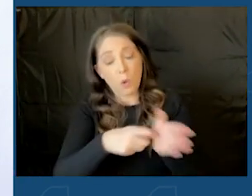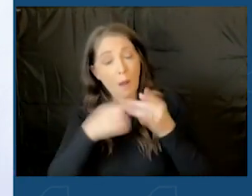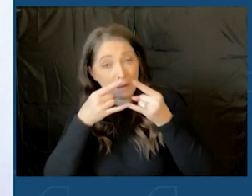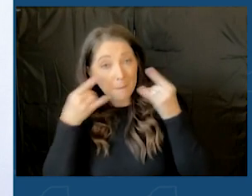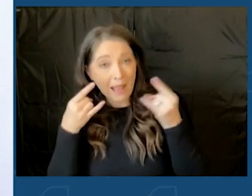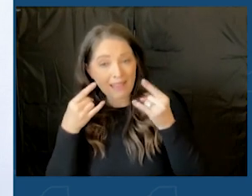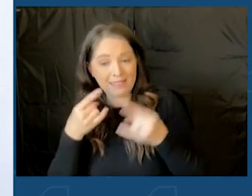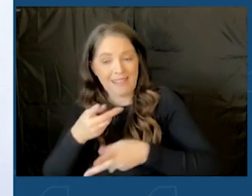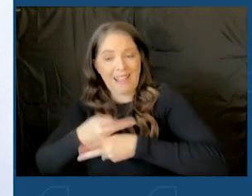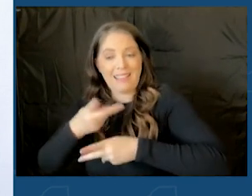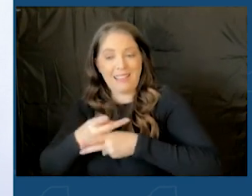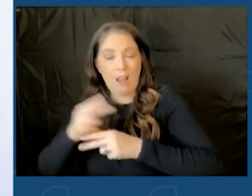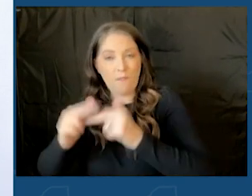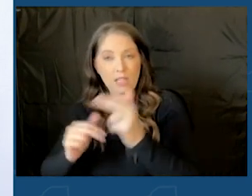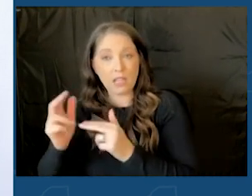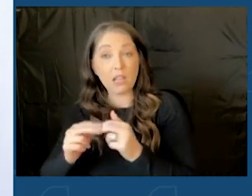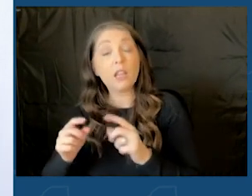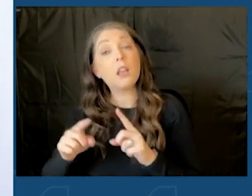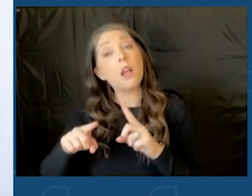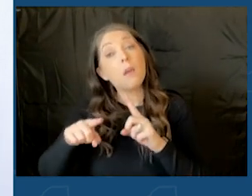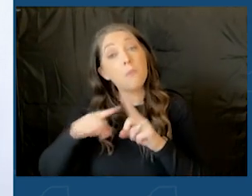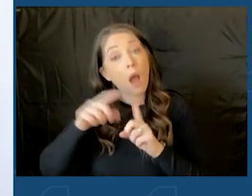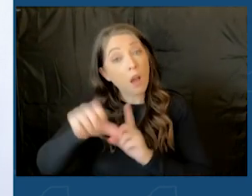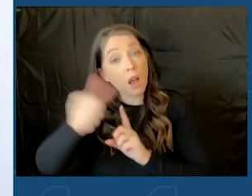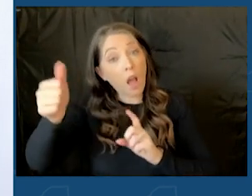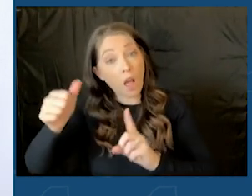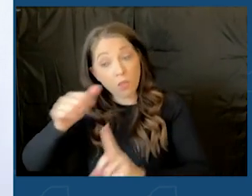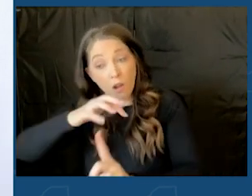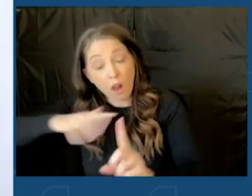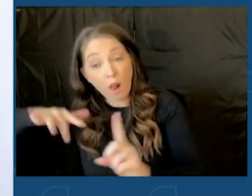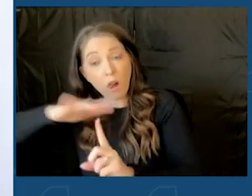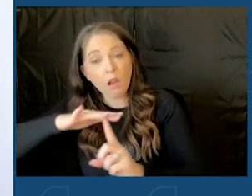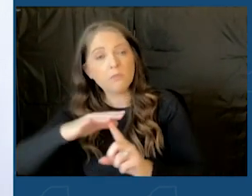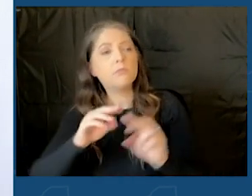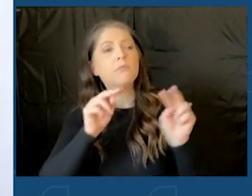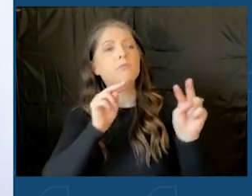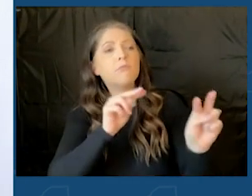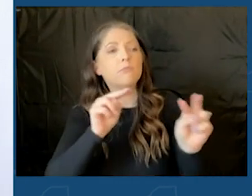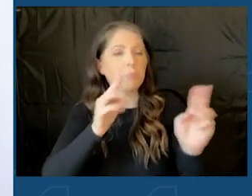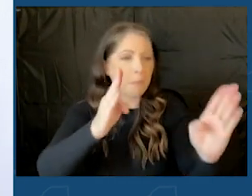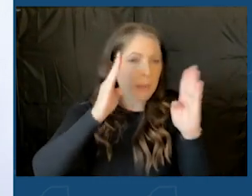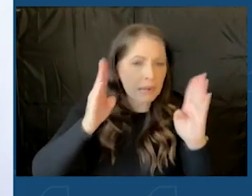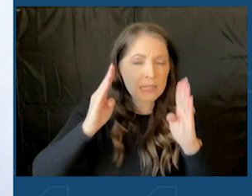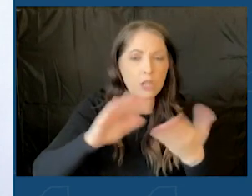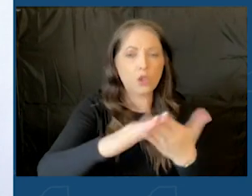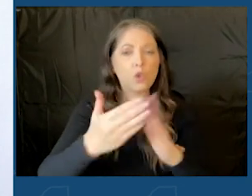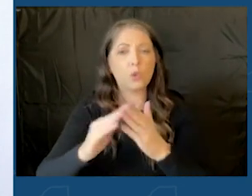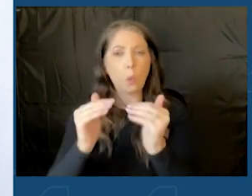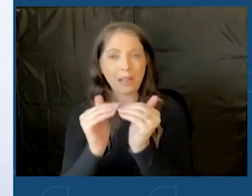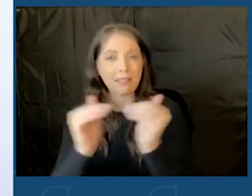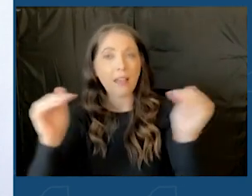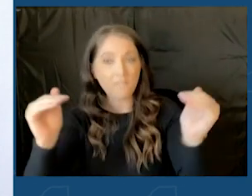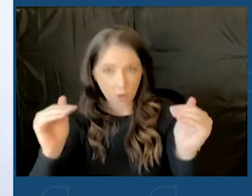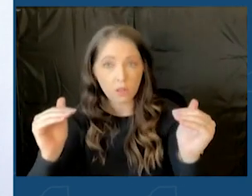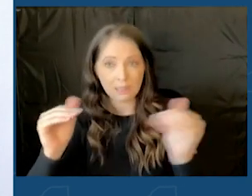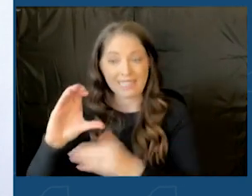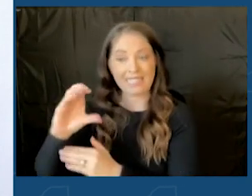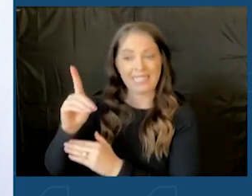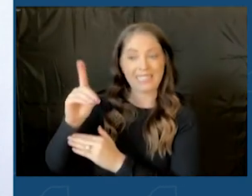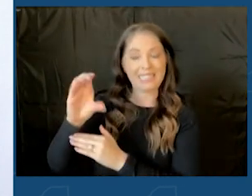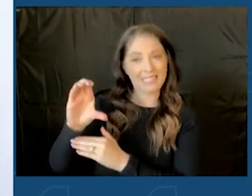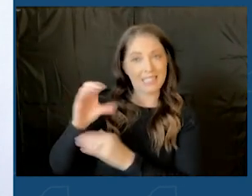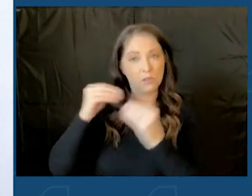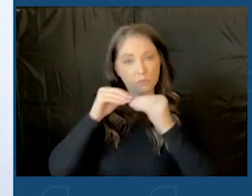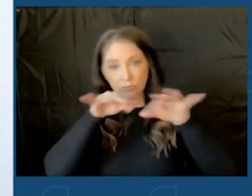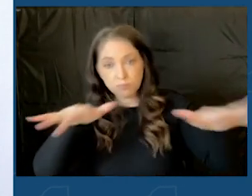settings, we urge people to pay attention to their community level. The CDC makes that available. When the community level is